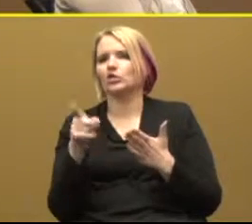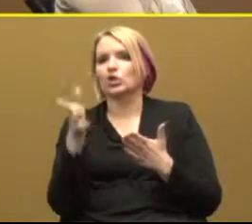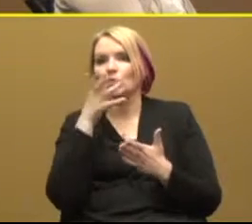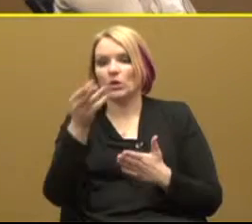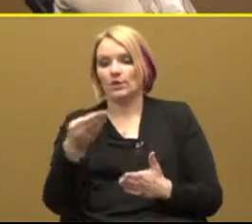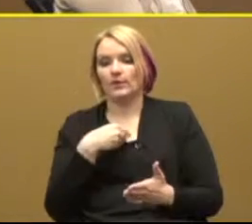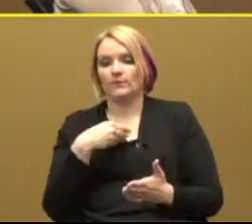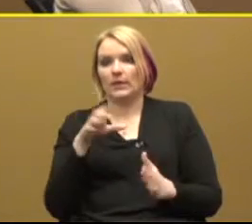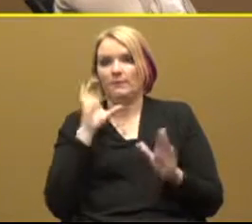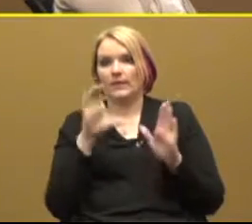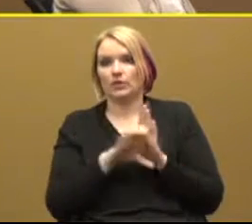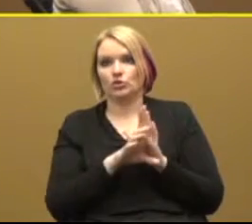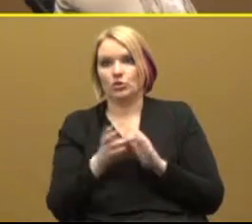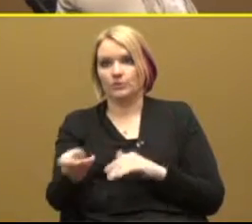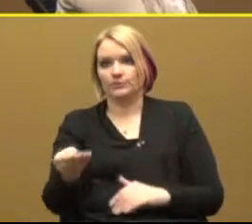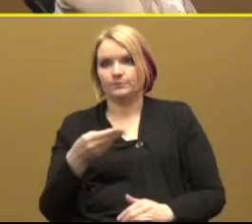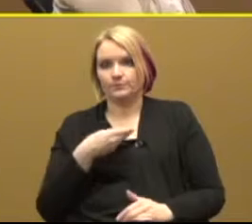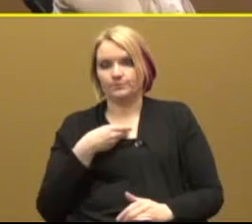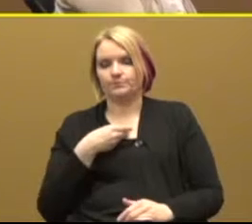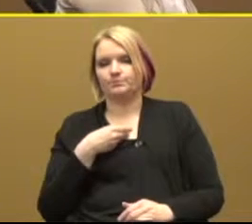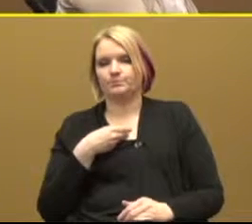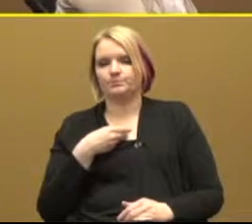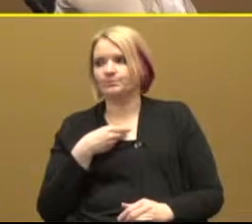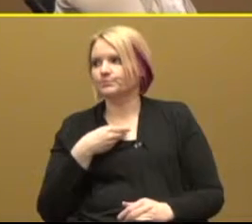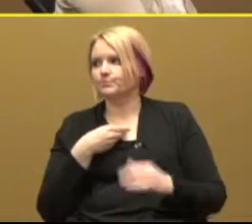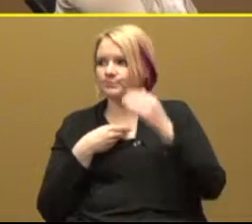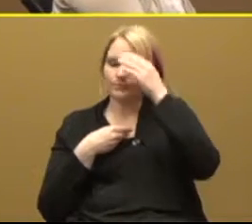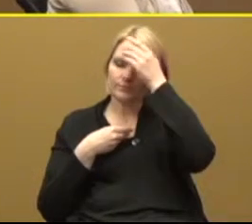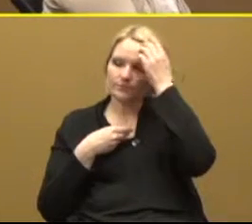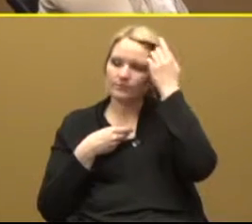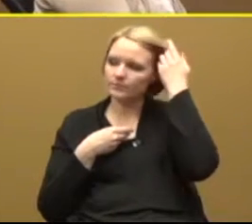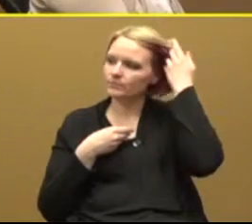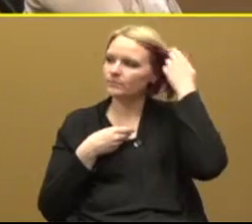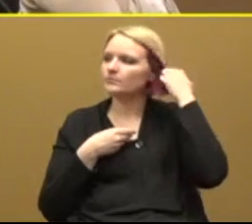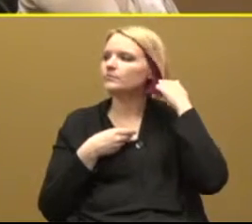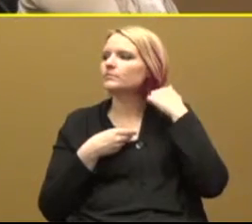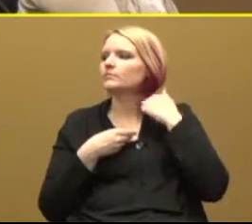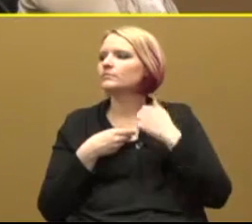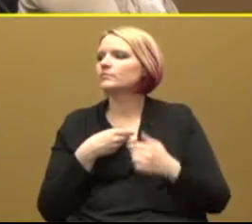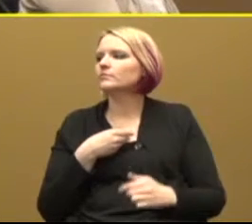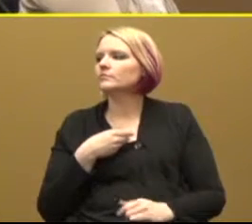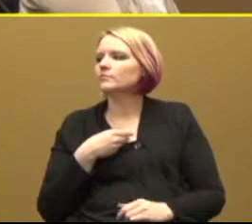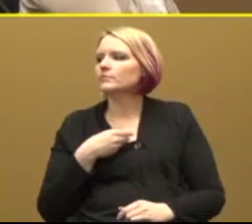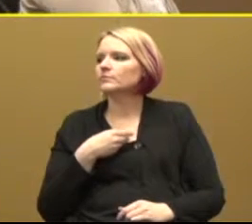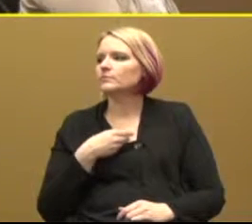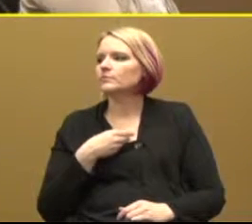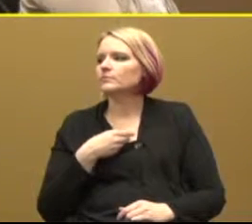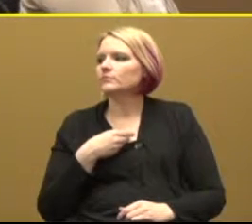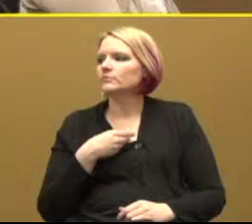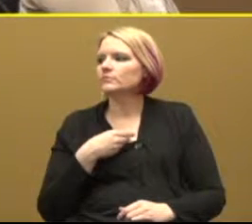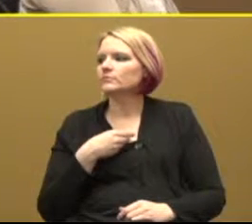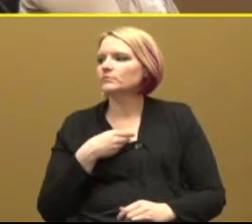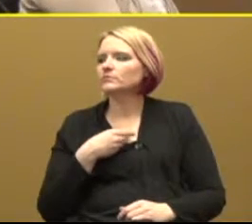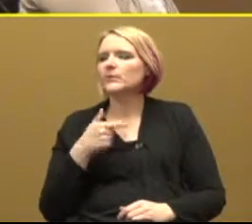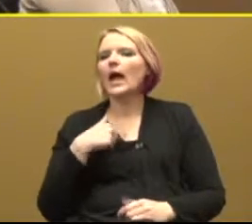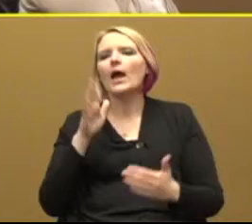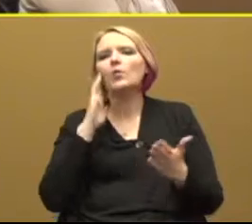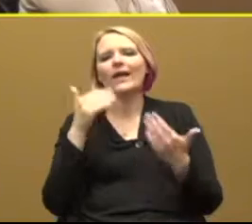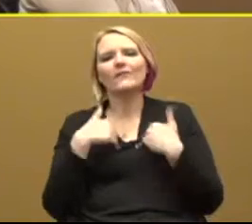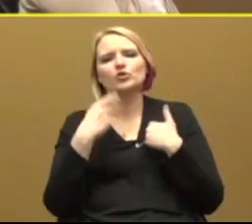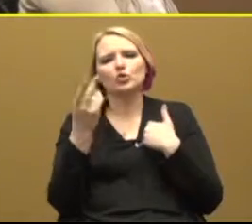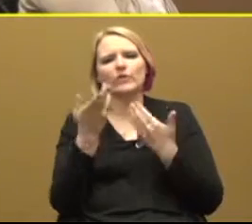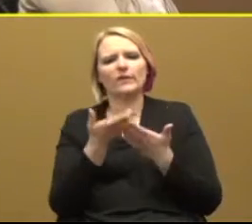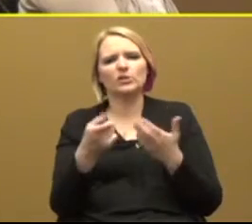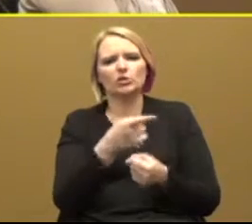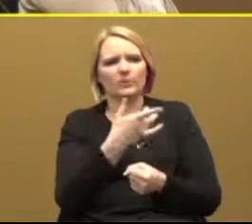a picture, right? So I actually, at this point, I'm going to have 2 things on that